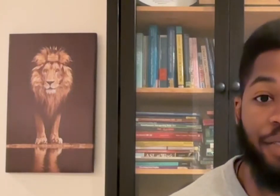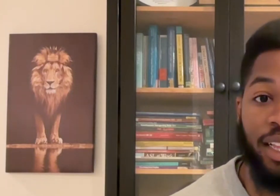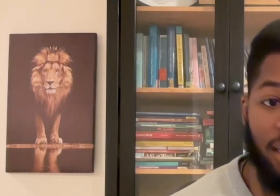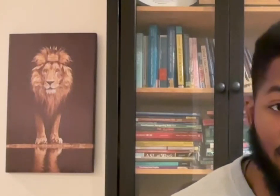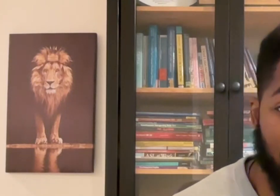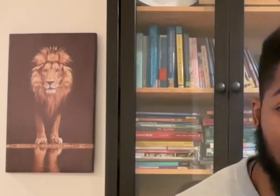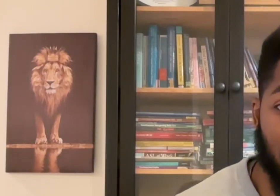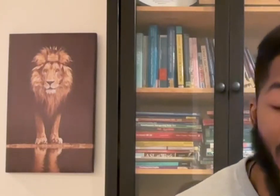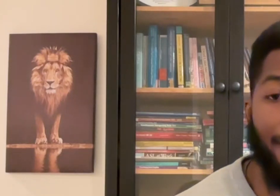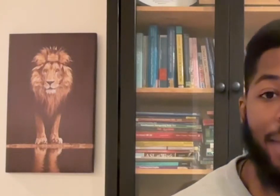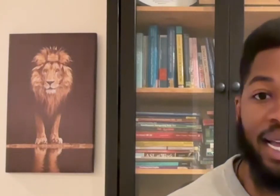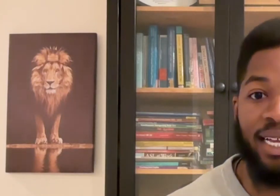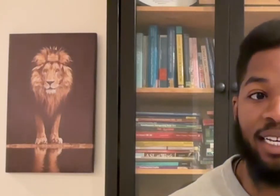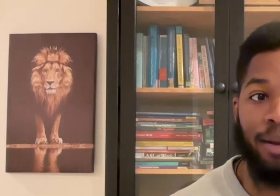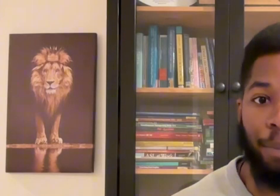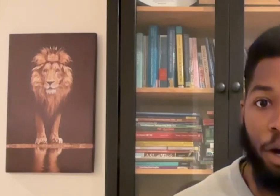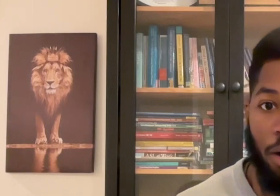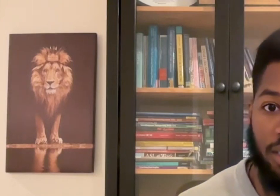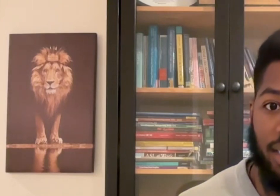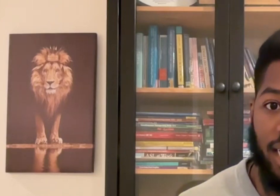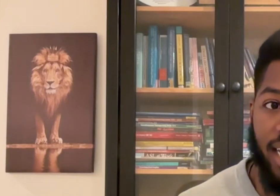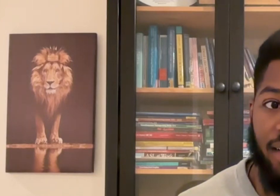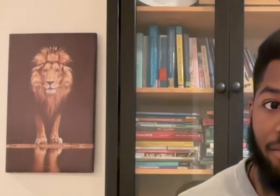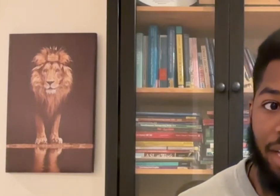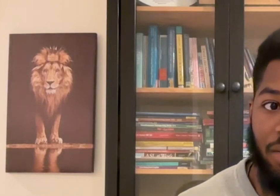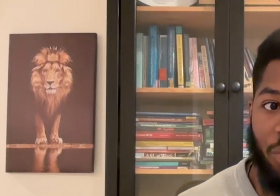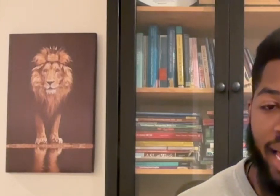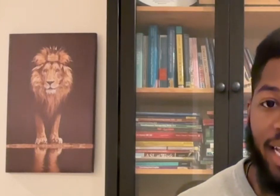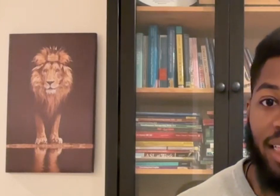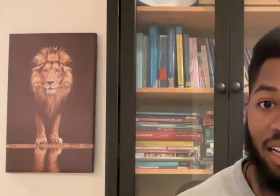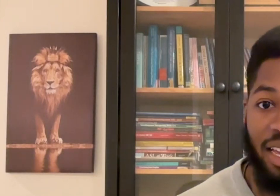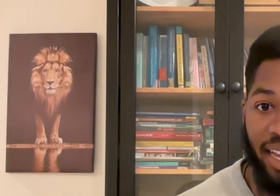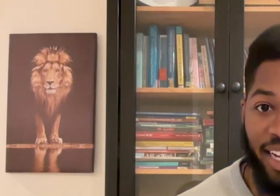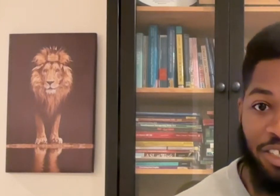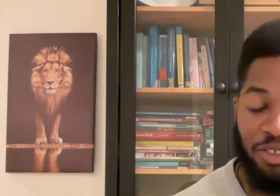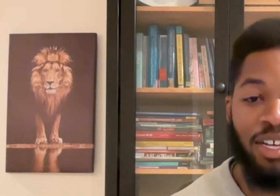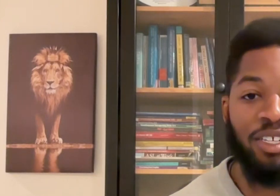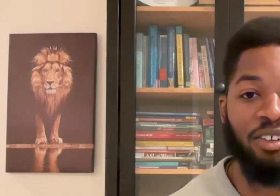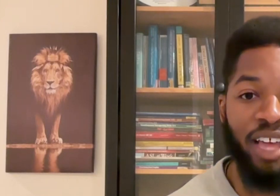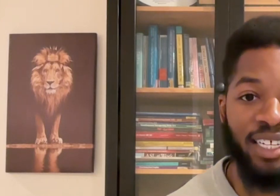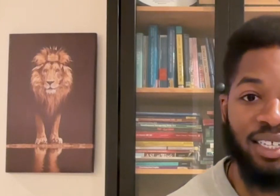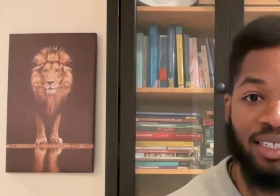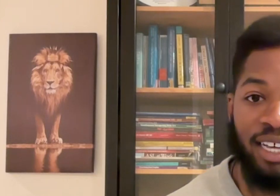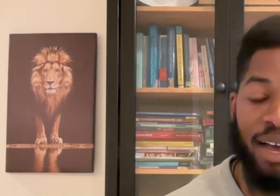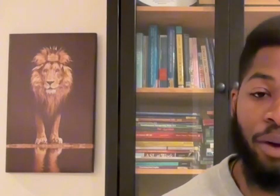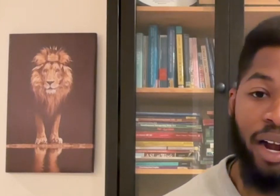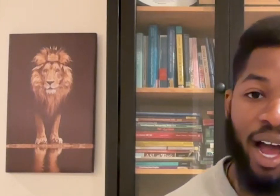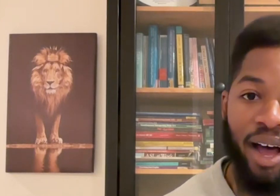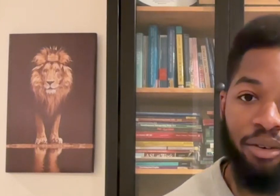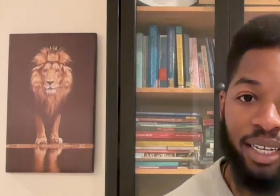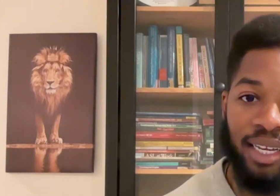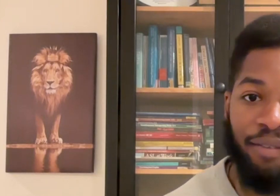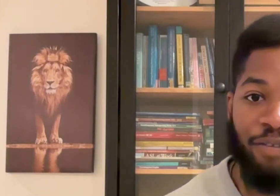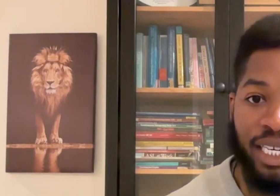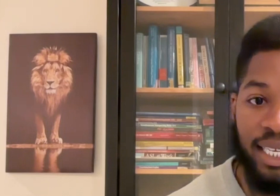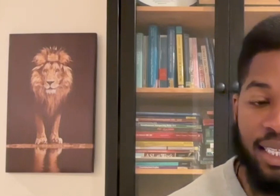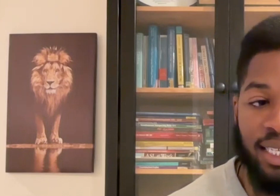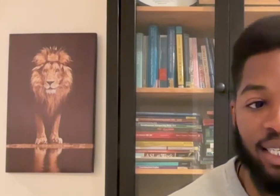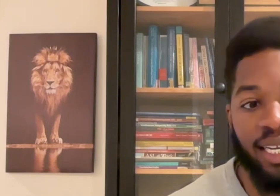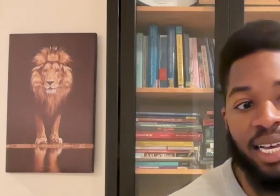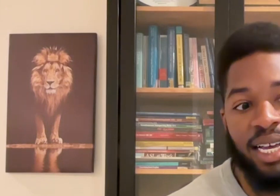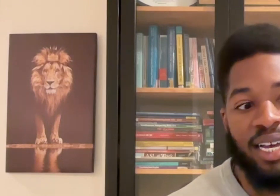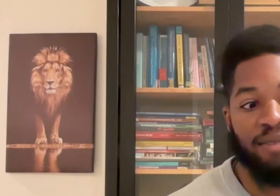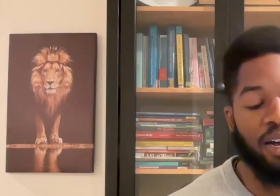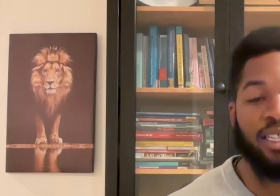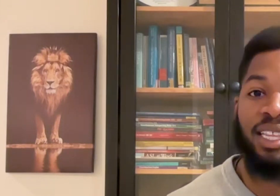I'll definitely look at you. I might end up pausing in the midway looking at you. So that's a time where I'll need